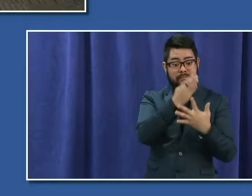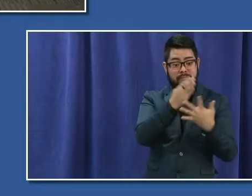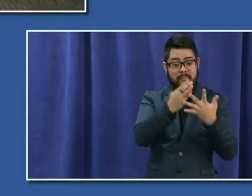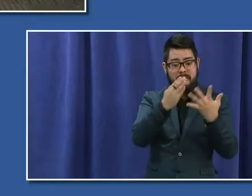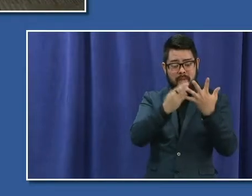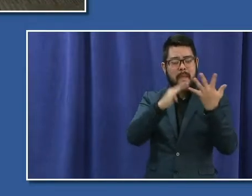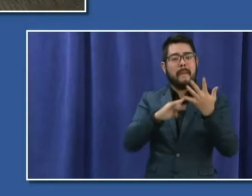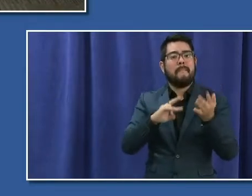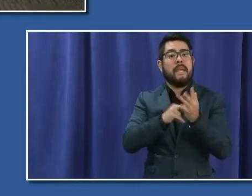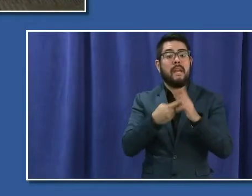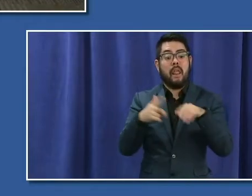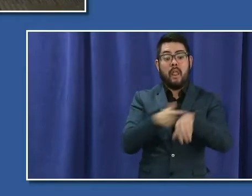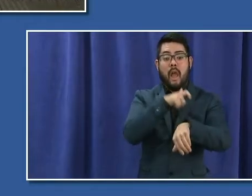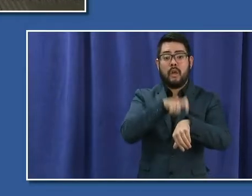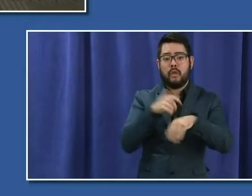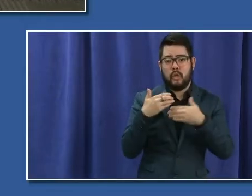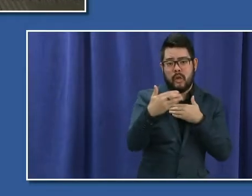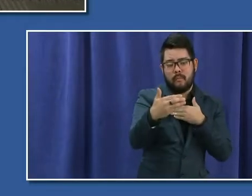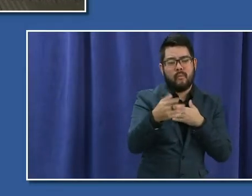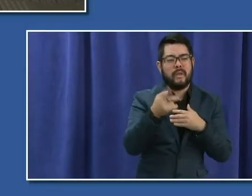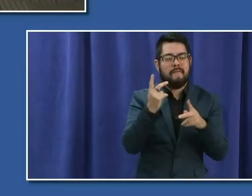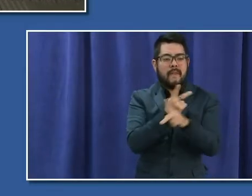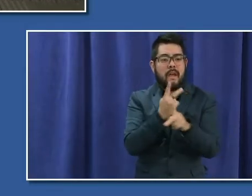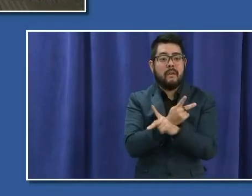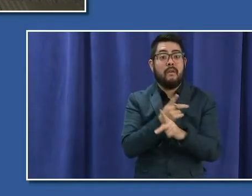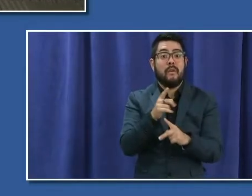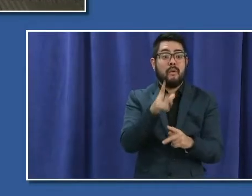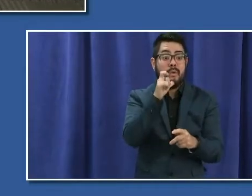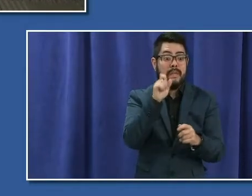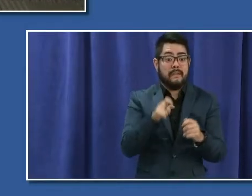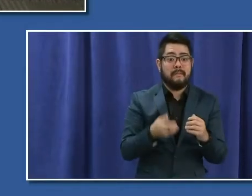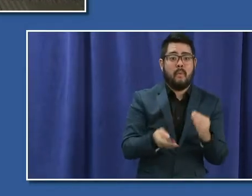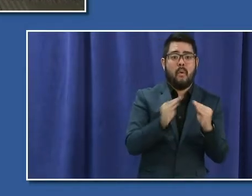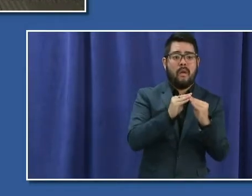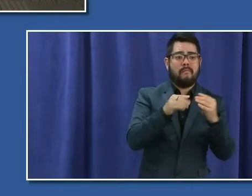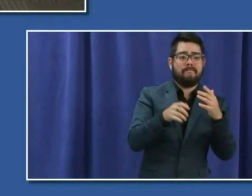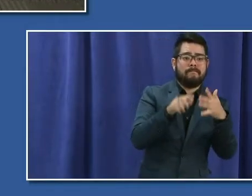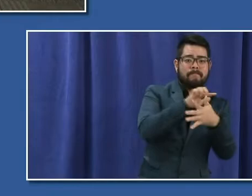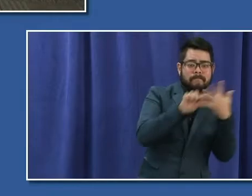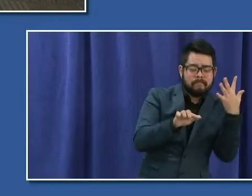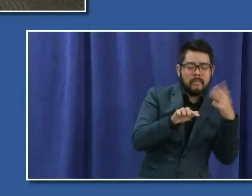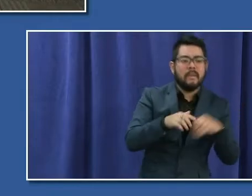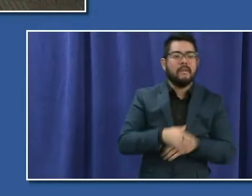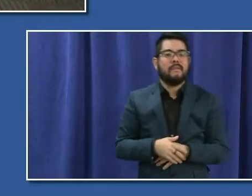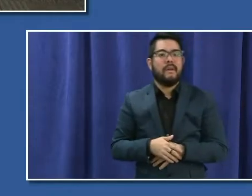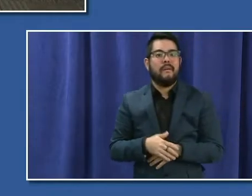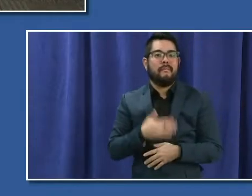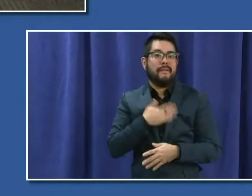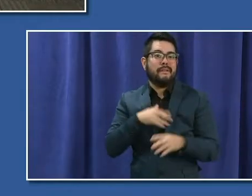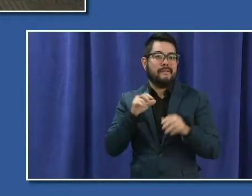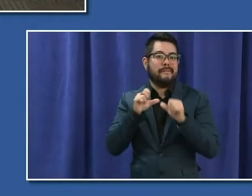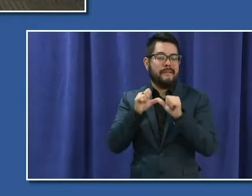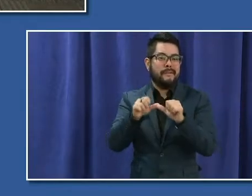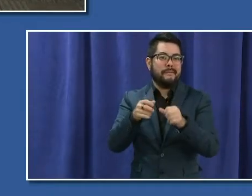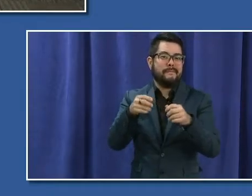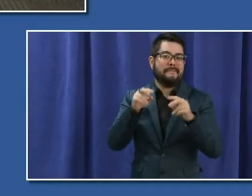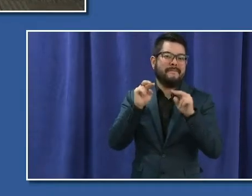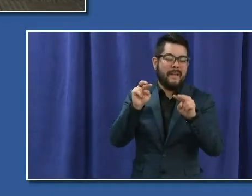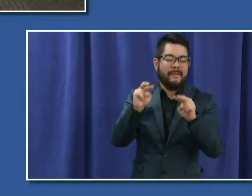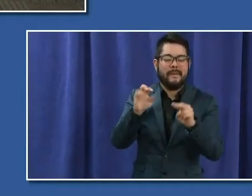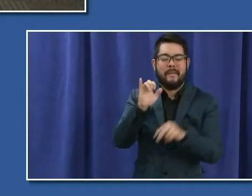term, you know, where all these needs are and kind of, you know, the order in which we need to go. So stay tuned for that because we are definitely working on